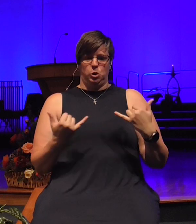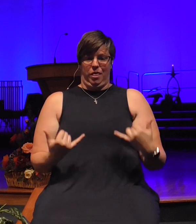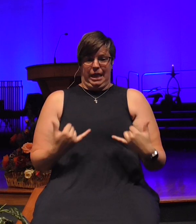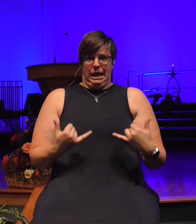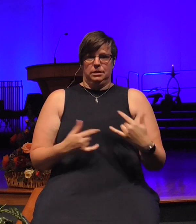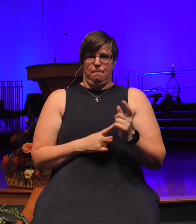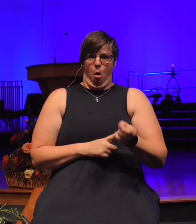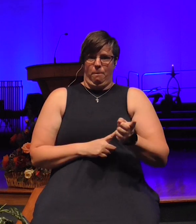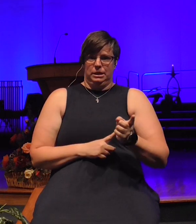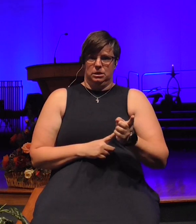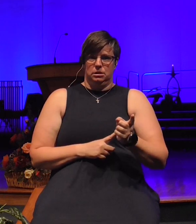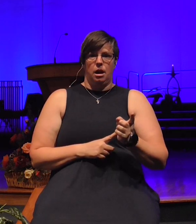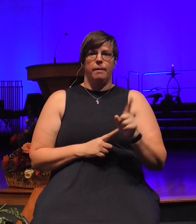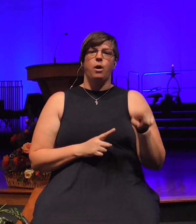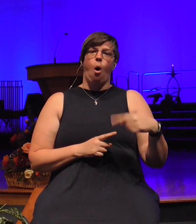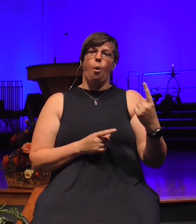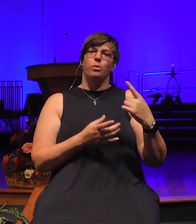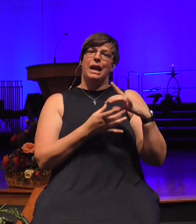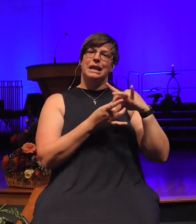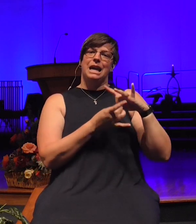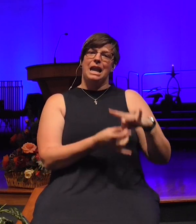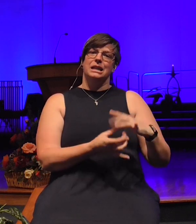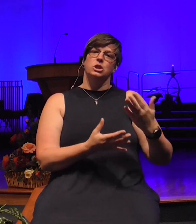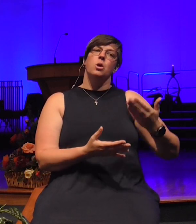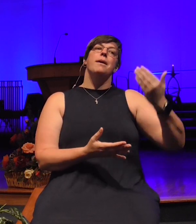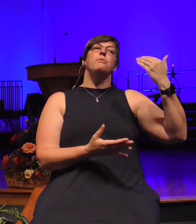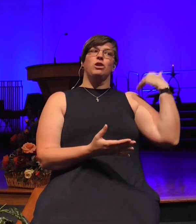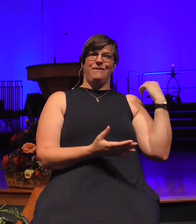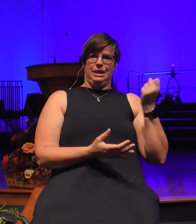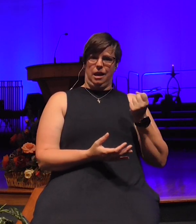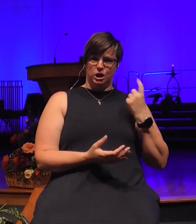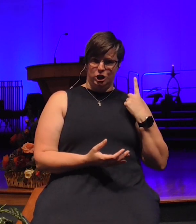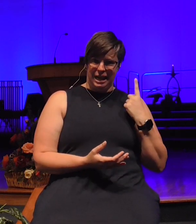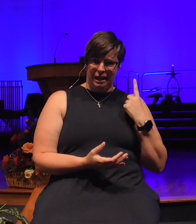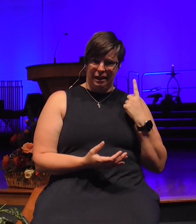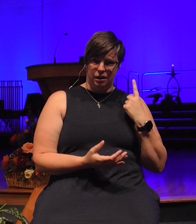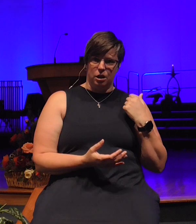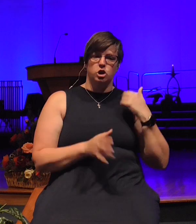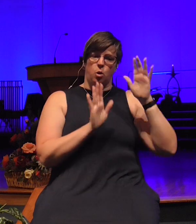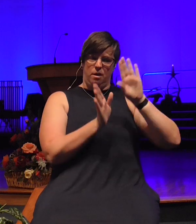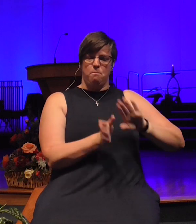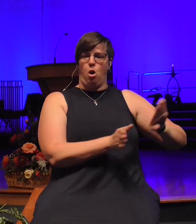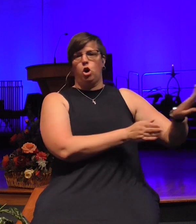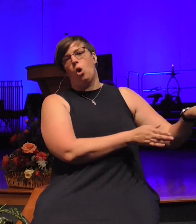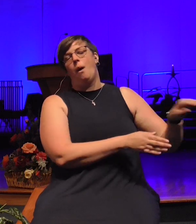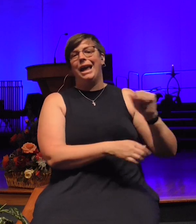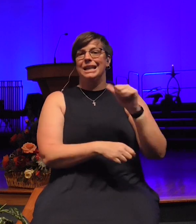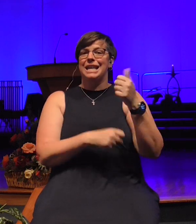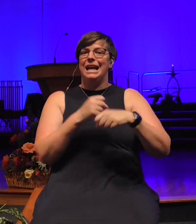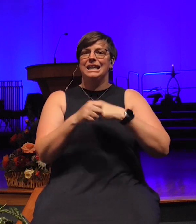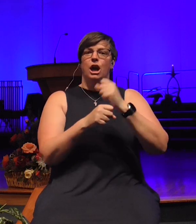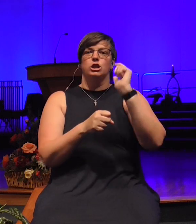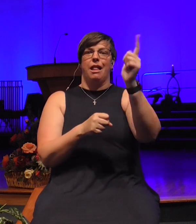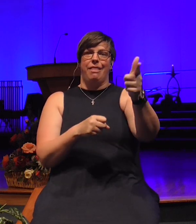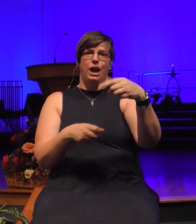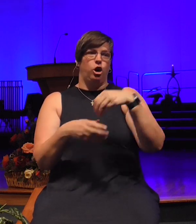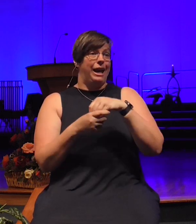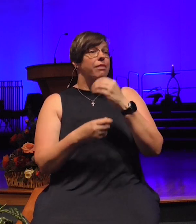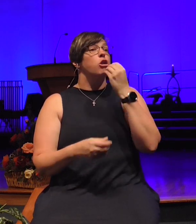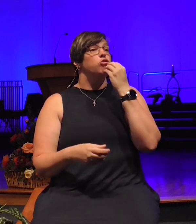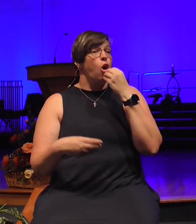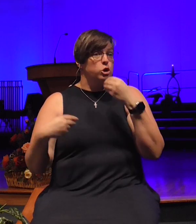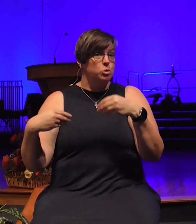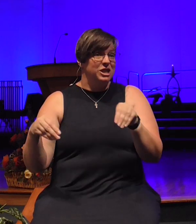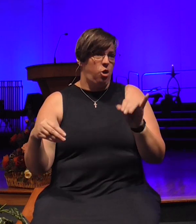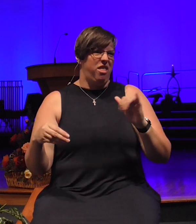present moment because it's only connecting to your previous understanding of what it is. And then you put it away, and 10 years later, you're in the grocery store, which is